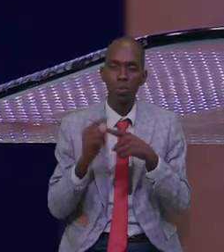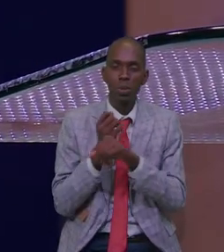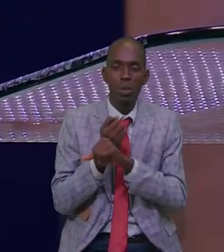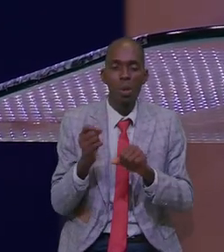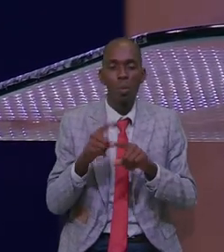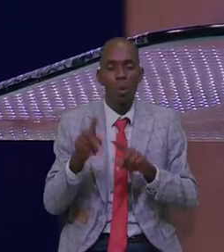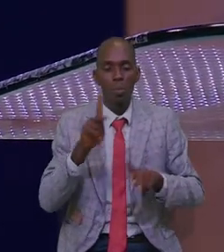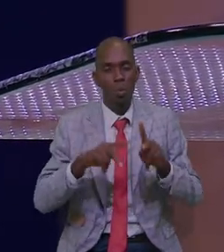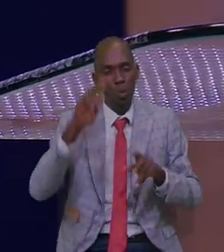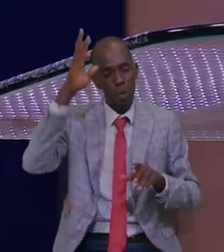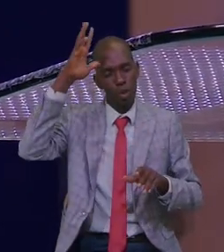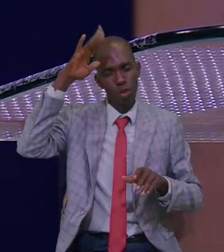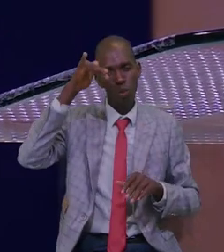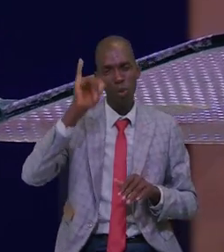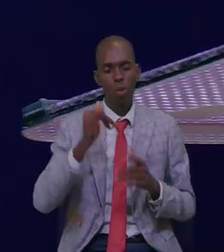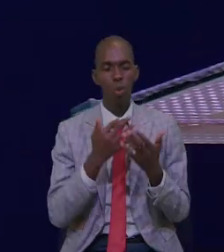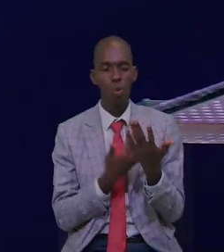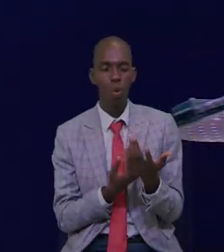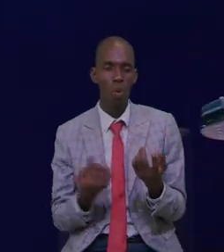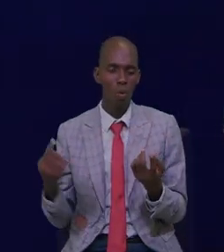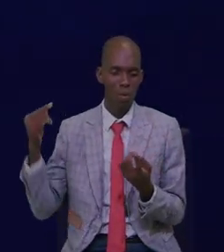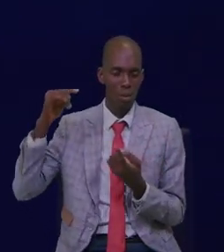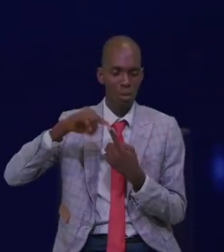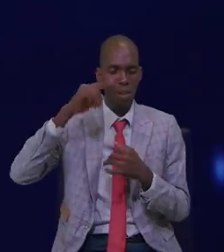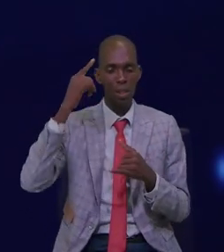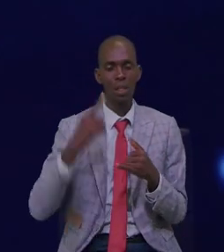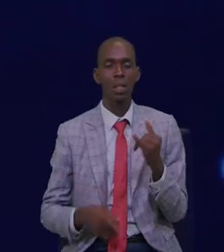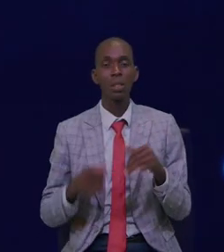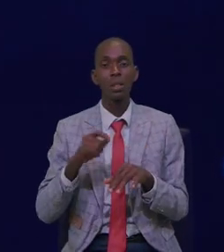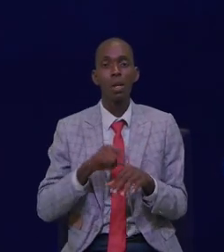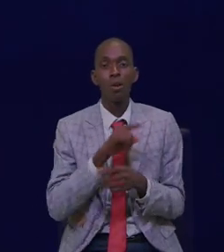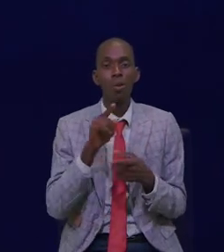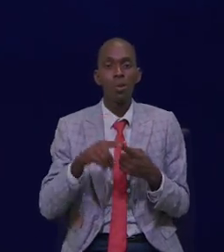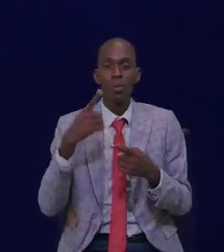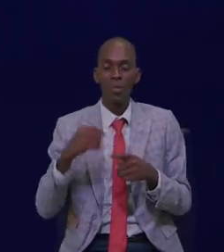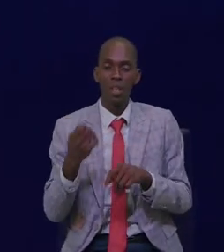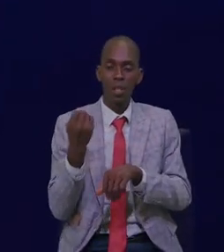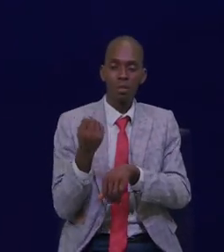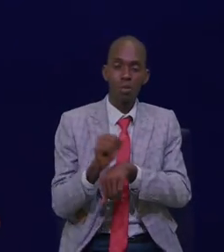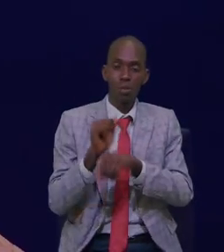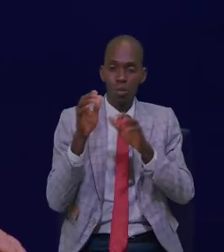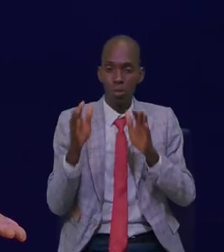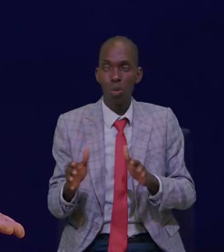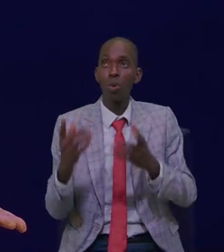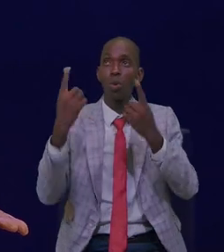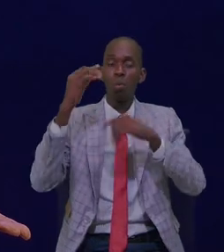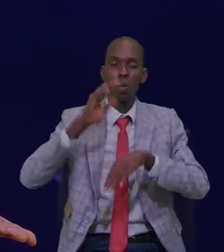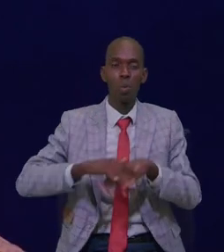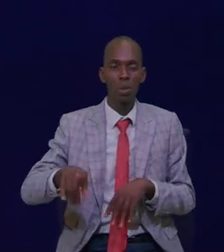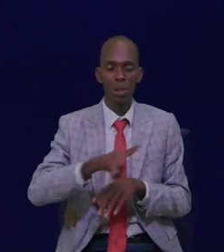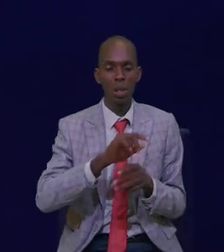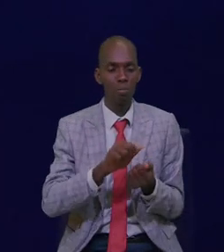until the last time, until this sovereign stone will smite them, and there was no place on